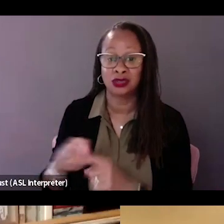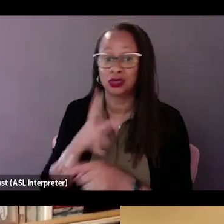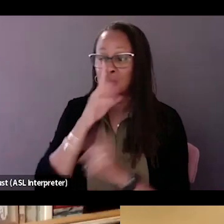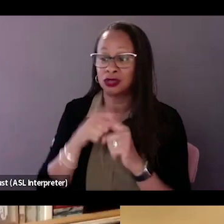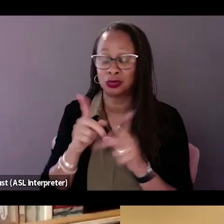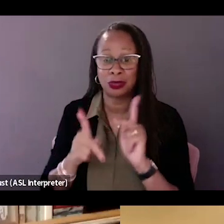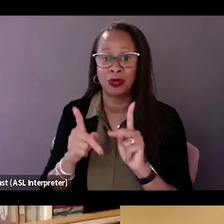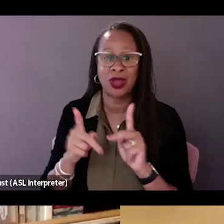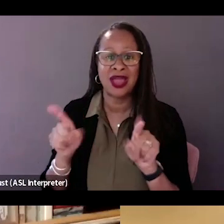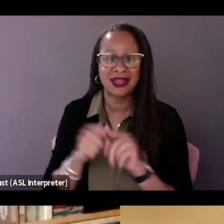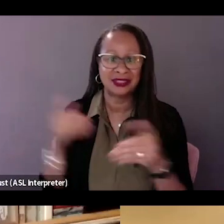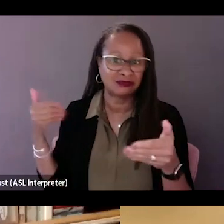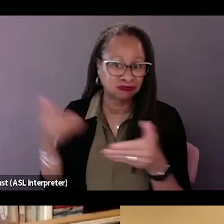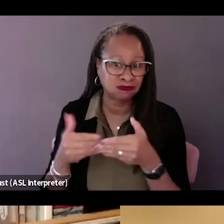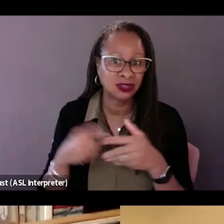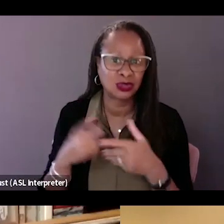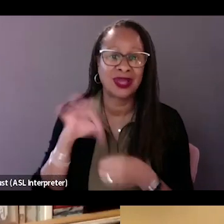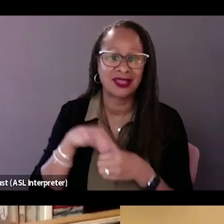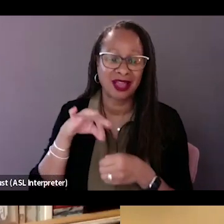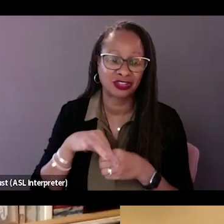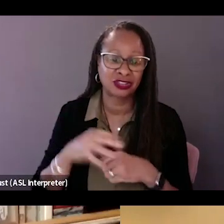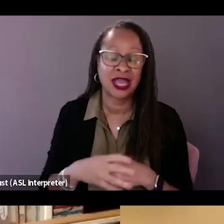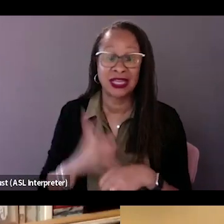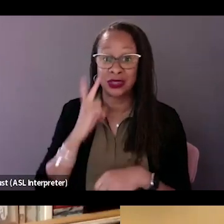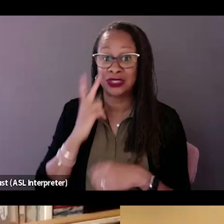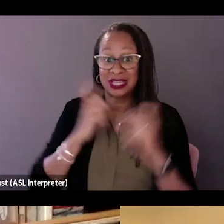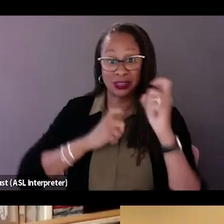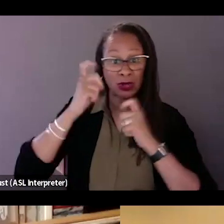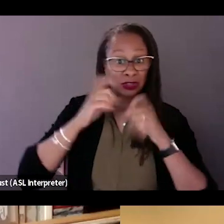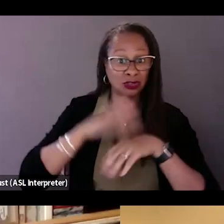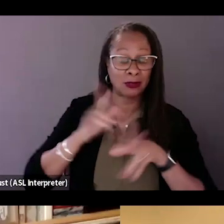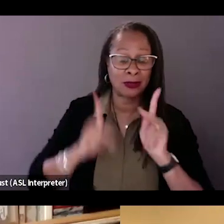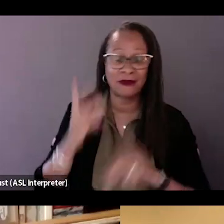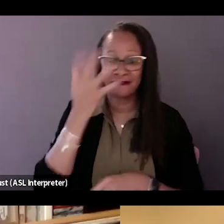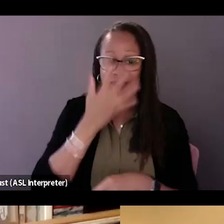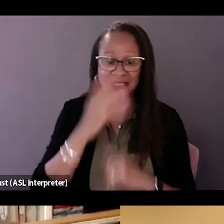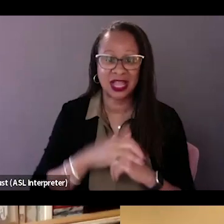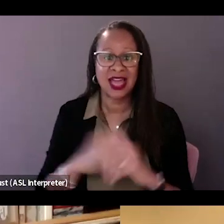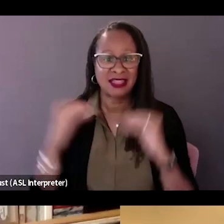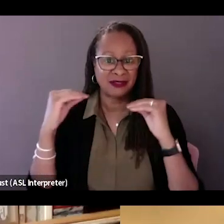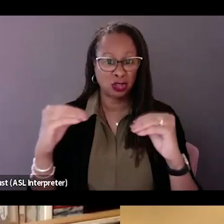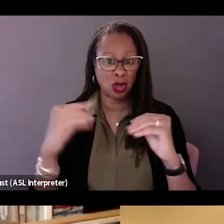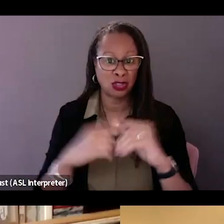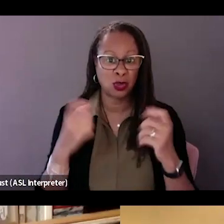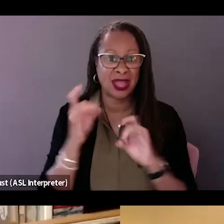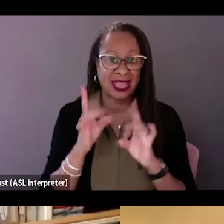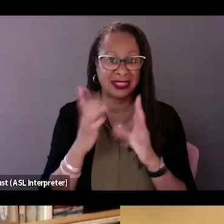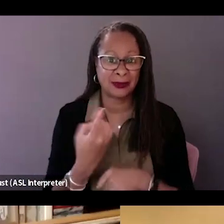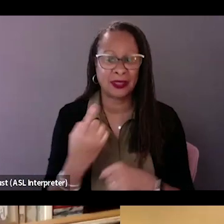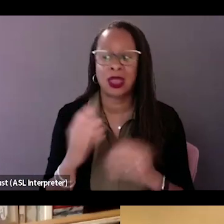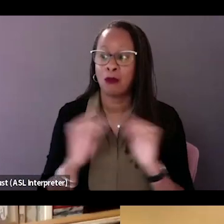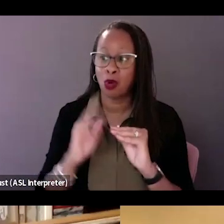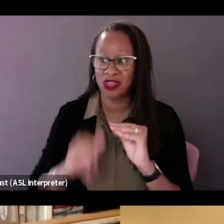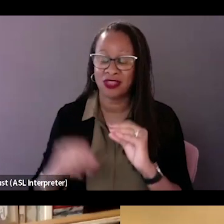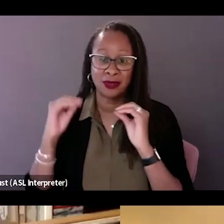and you can see in real, in the faces of people what, the fact that they've been taught to hate something more than they've been taught to